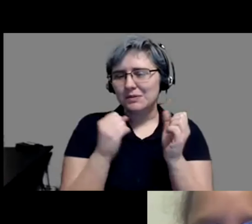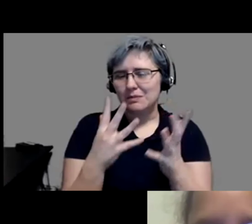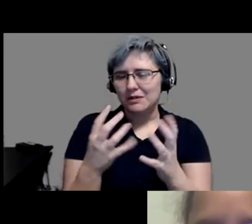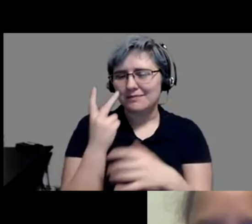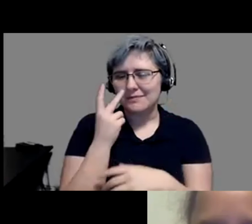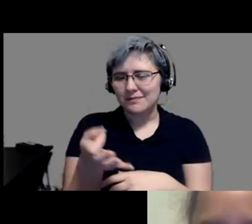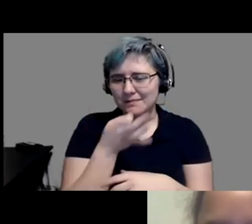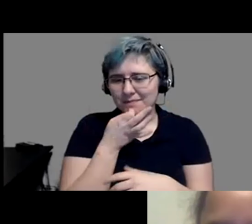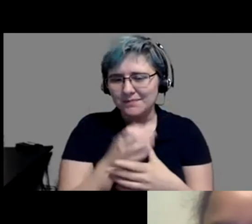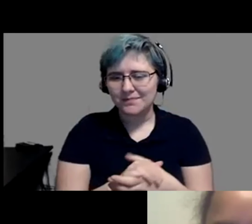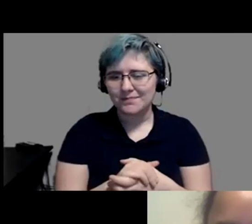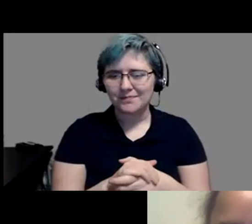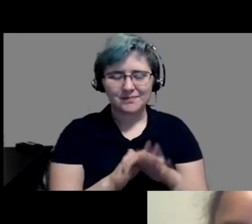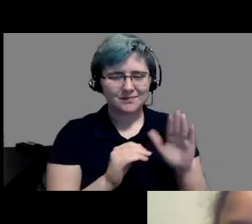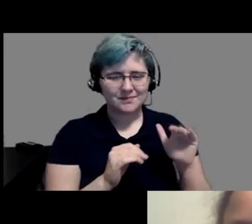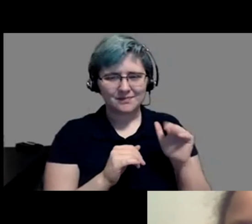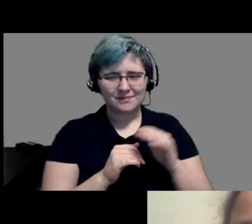Okay. Bye.